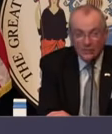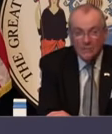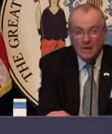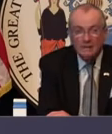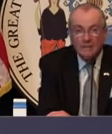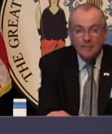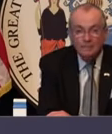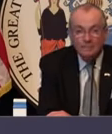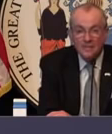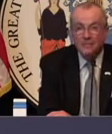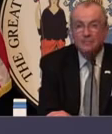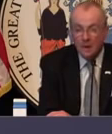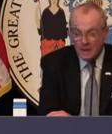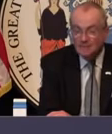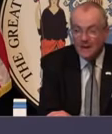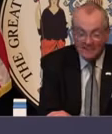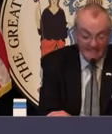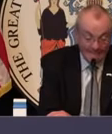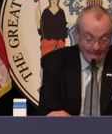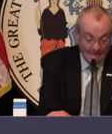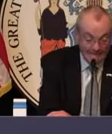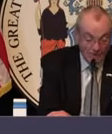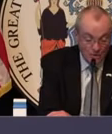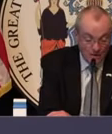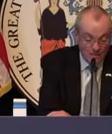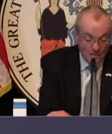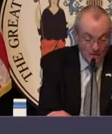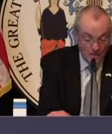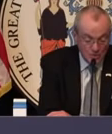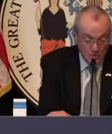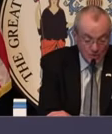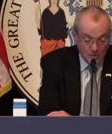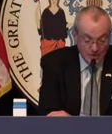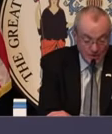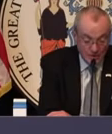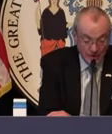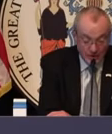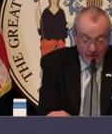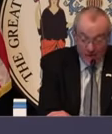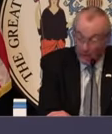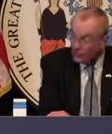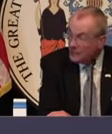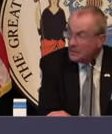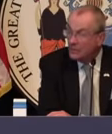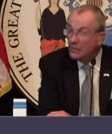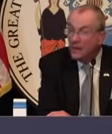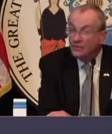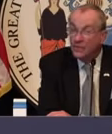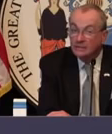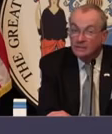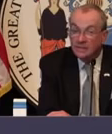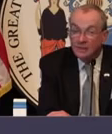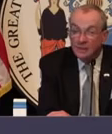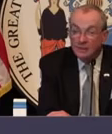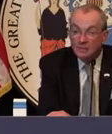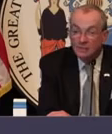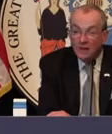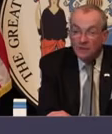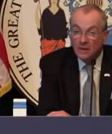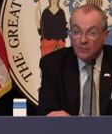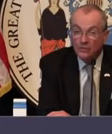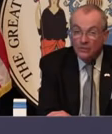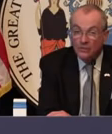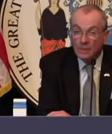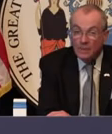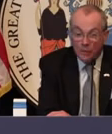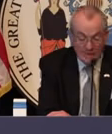not a legacy matter. It's an American matter. And those conversations will continue. I also had the honor last night to be on,